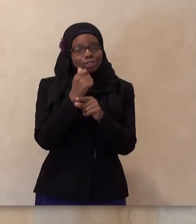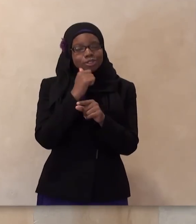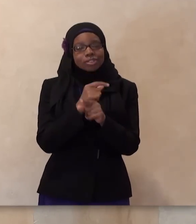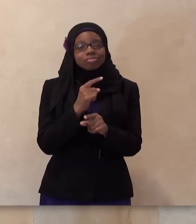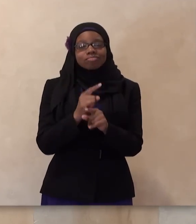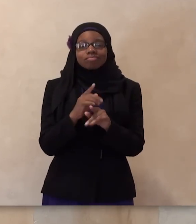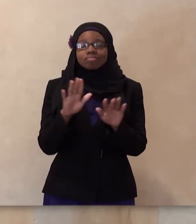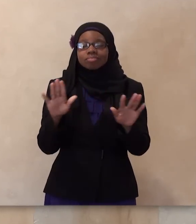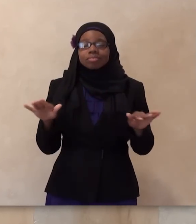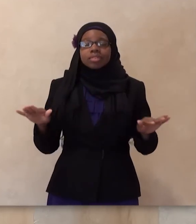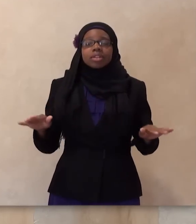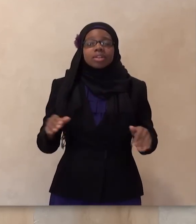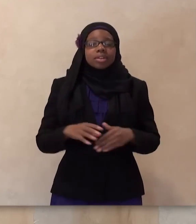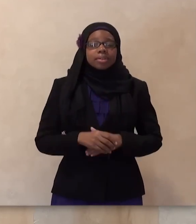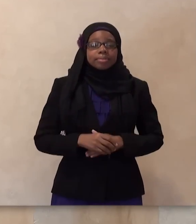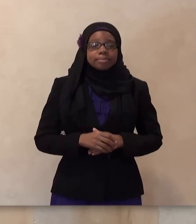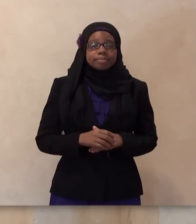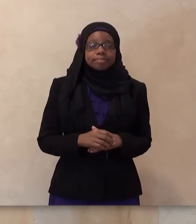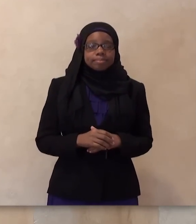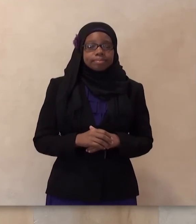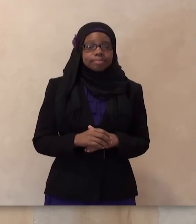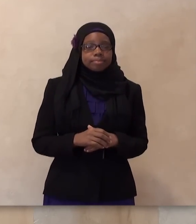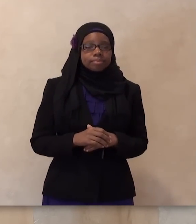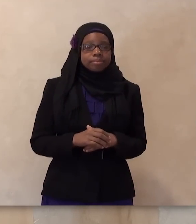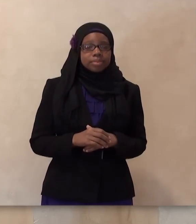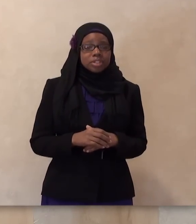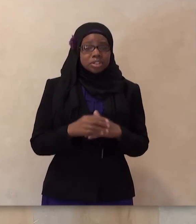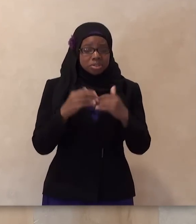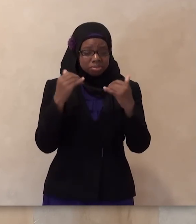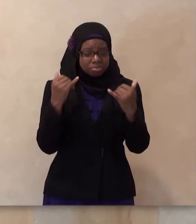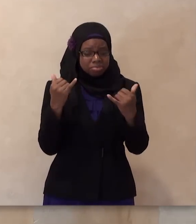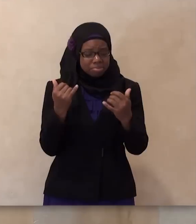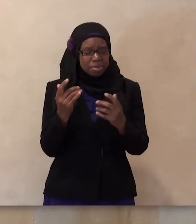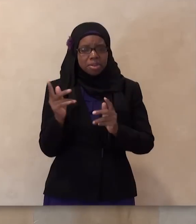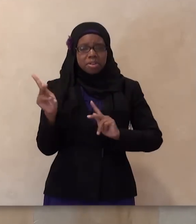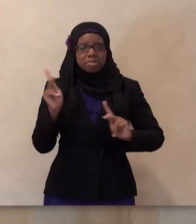you know that people are celebrating Thanksgiving Day,